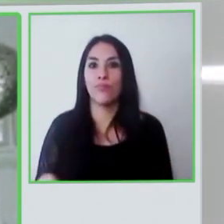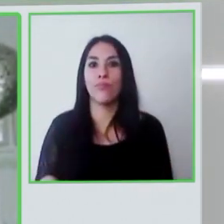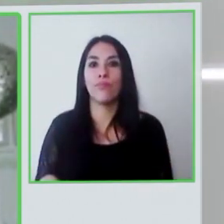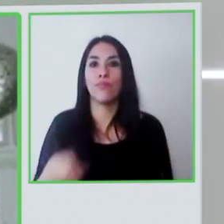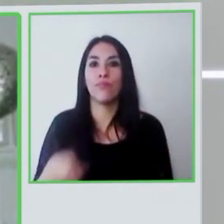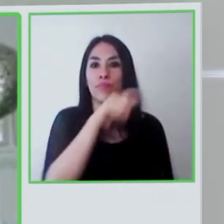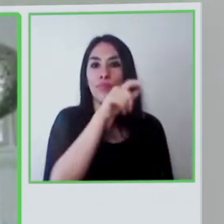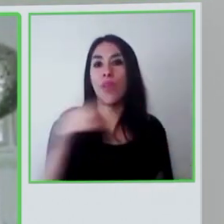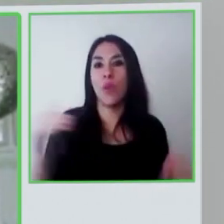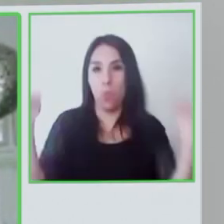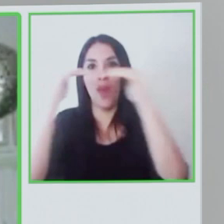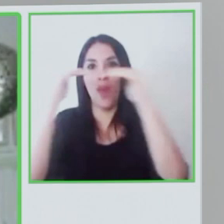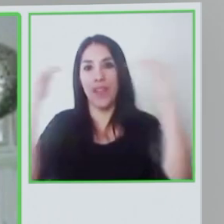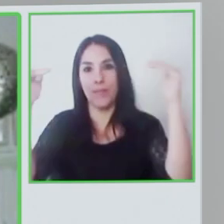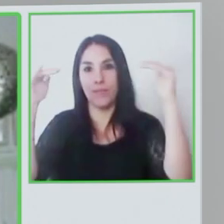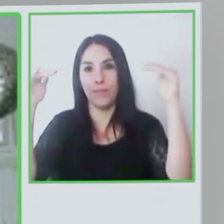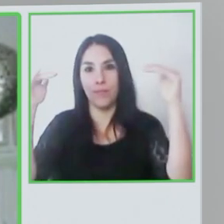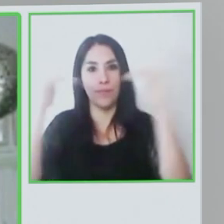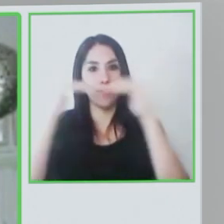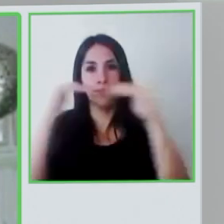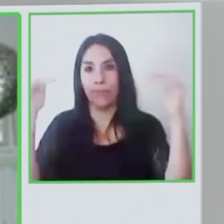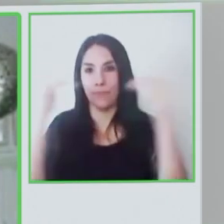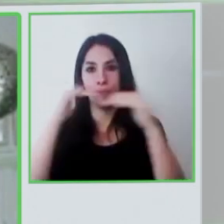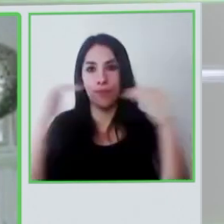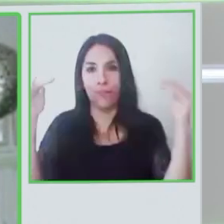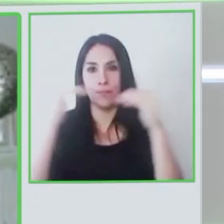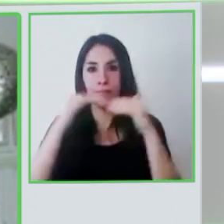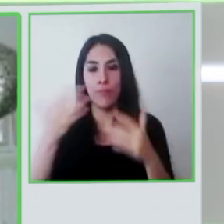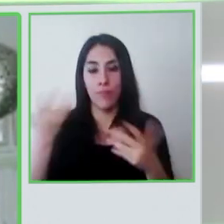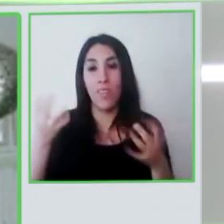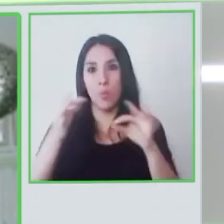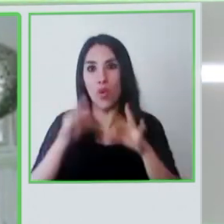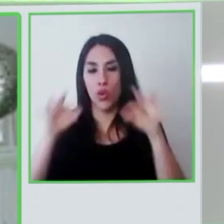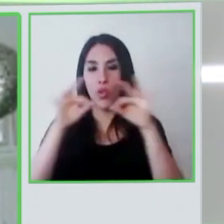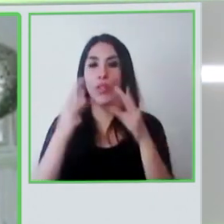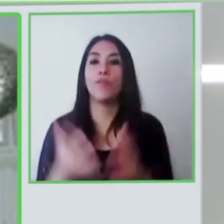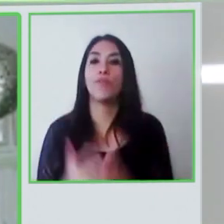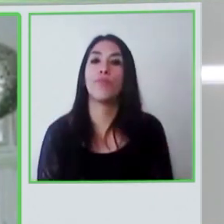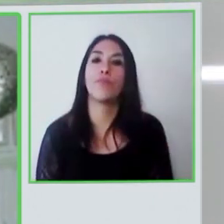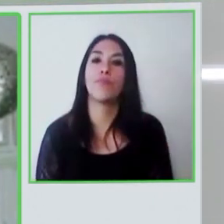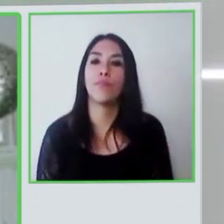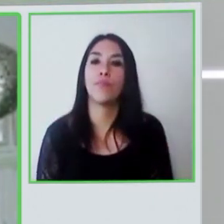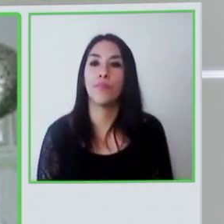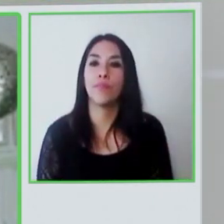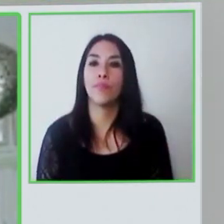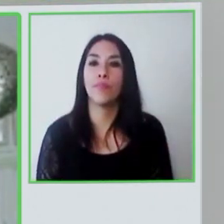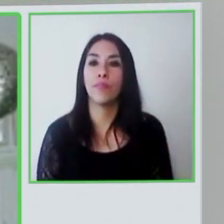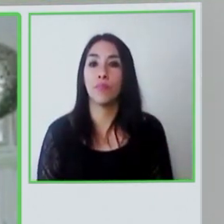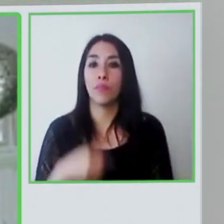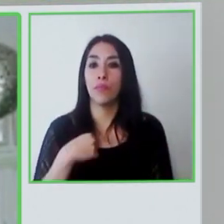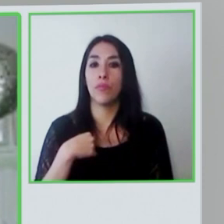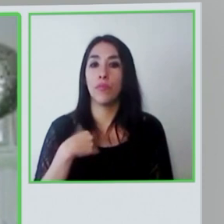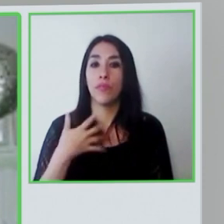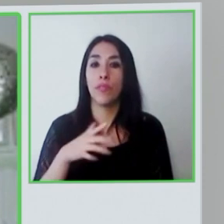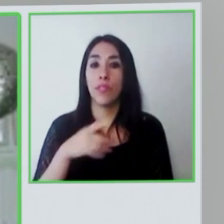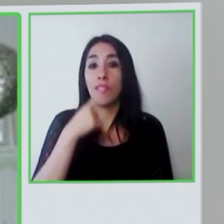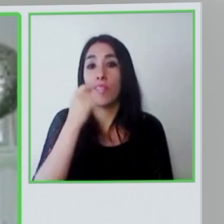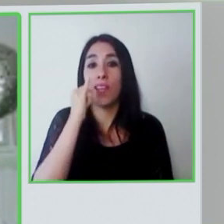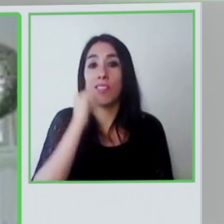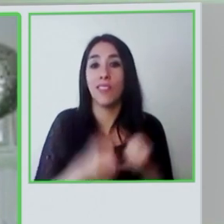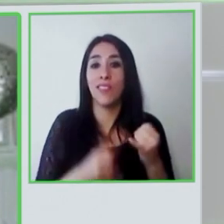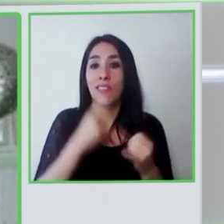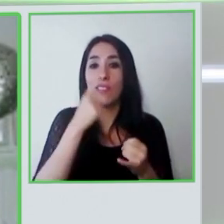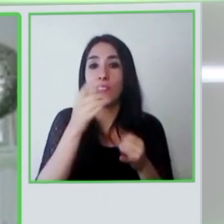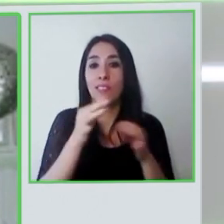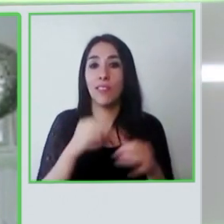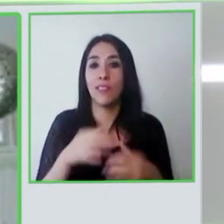supports with or without disability. This is really important to make it for us. I'm just starting to close my